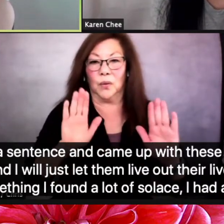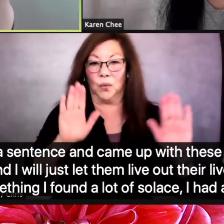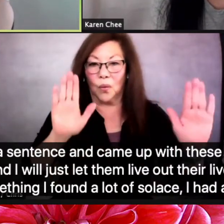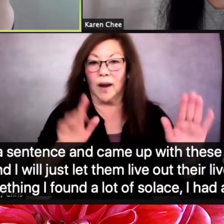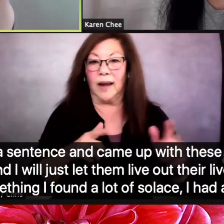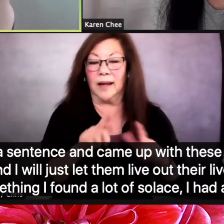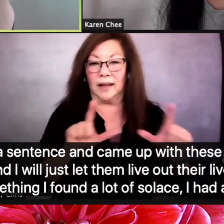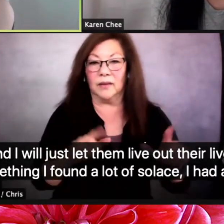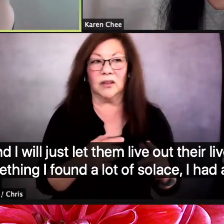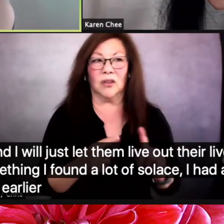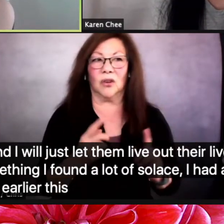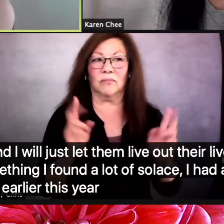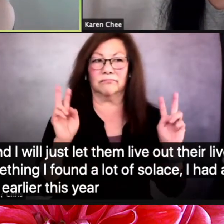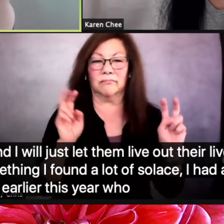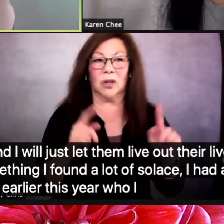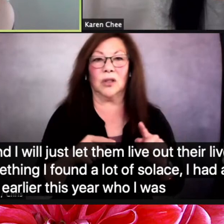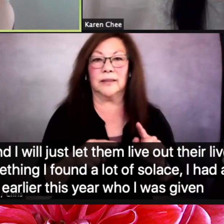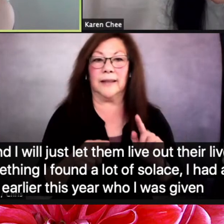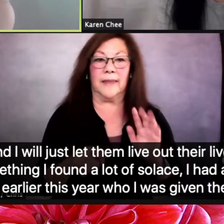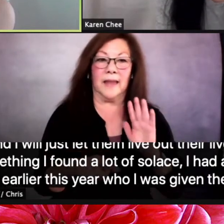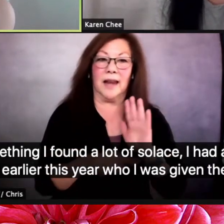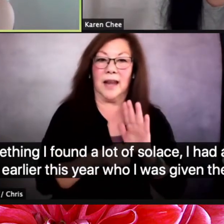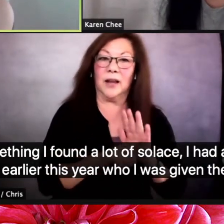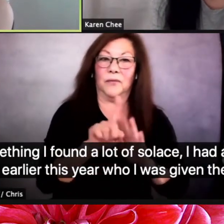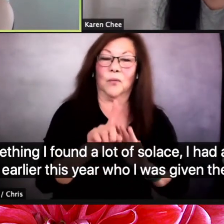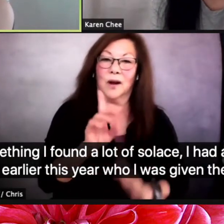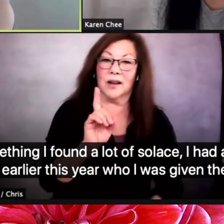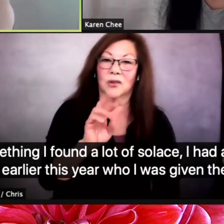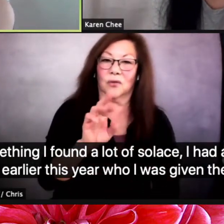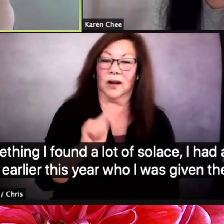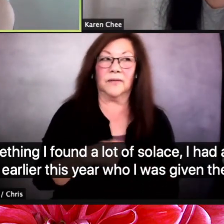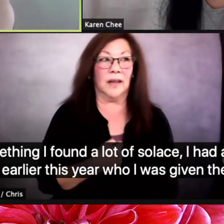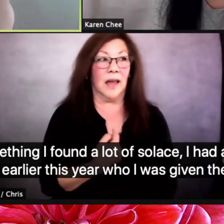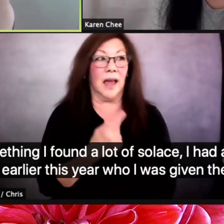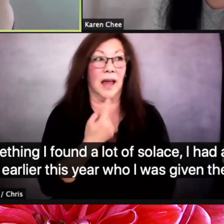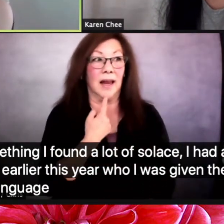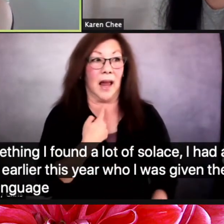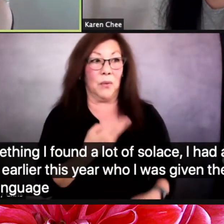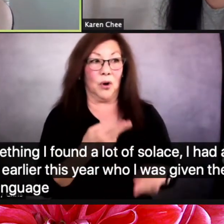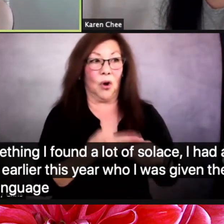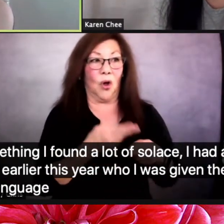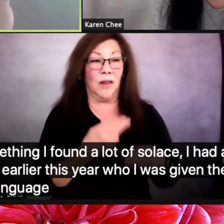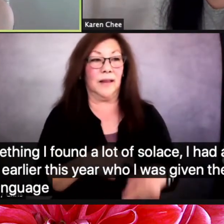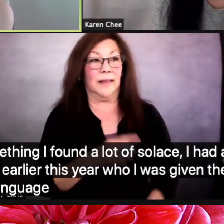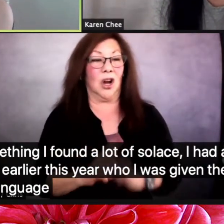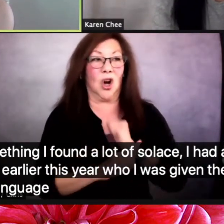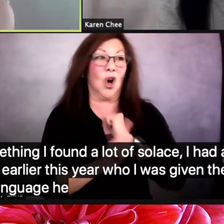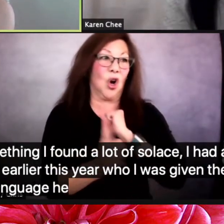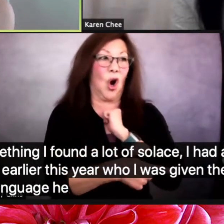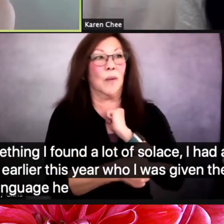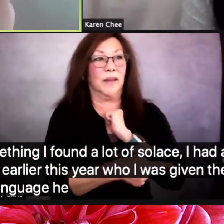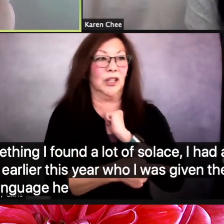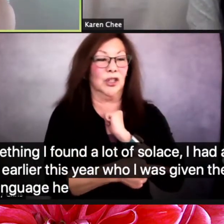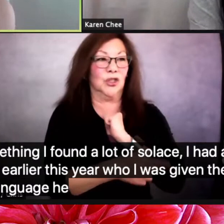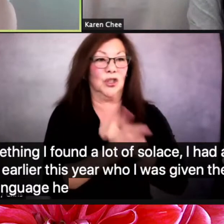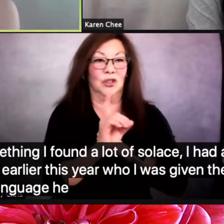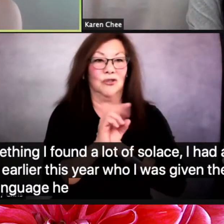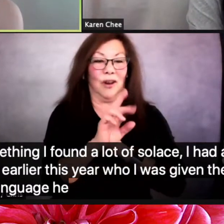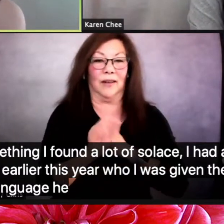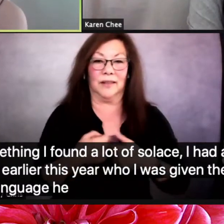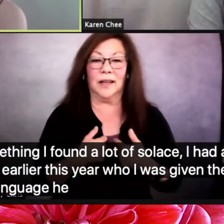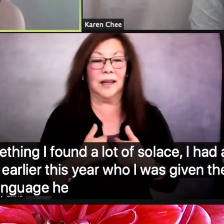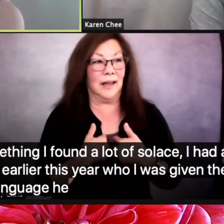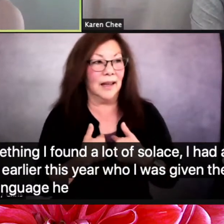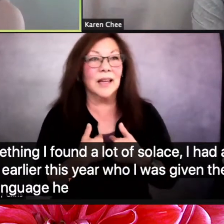the -1 draft, where I used to call it the garbage draft, and my publicist was like, you can't call it the garbage draft. So now I'm taking